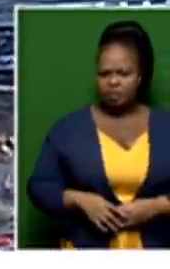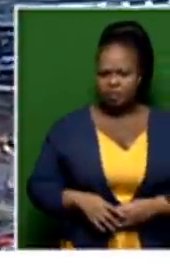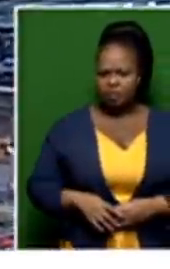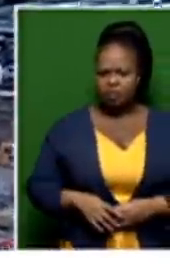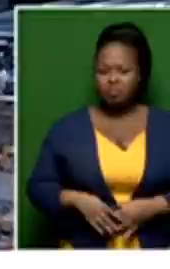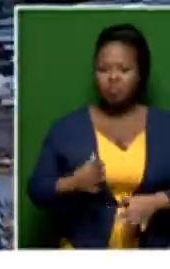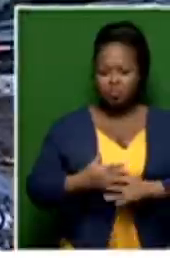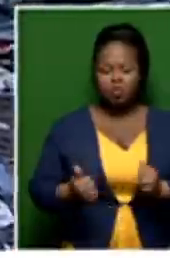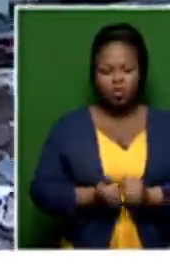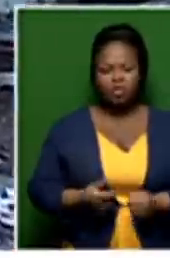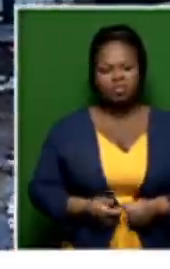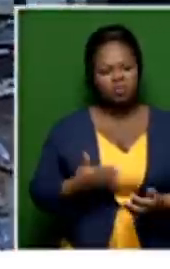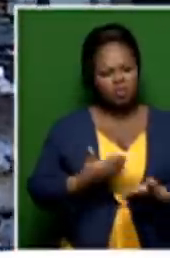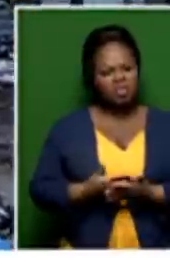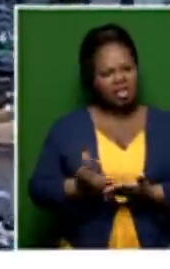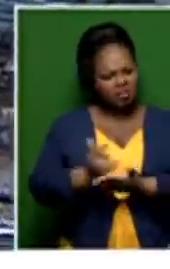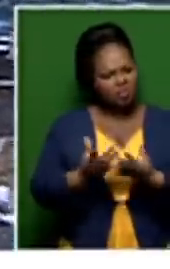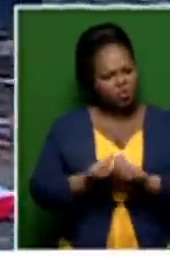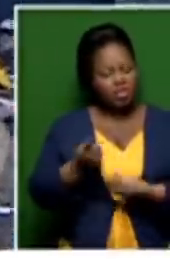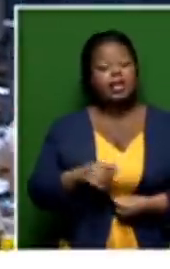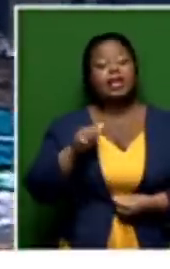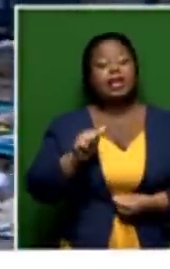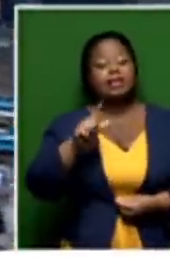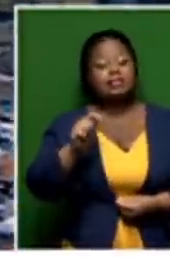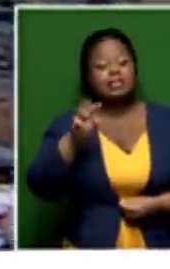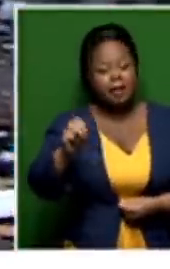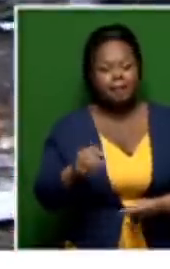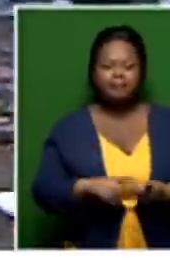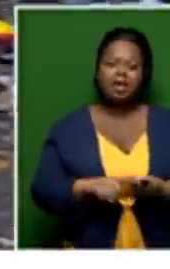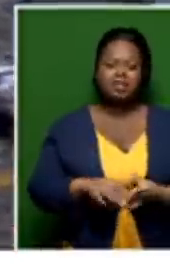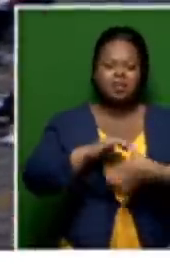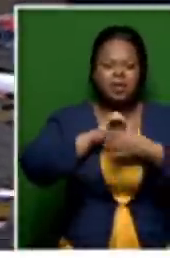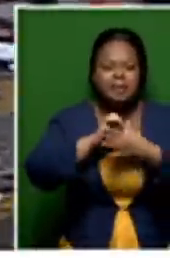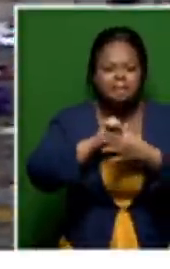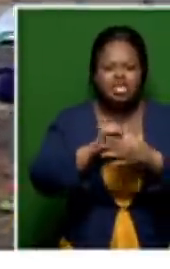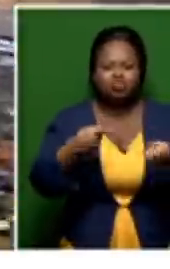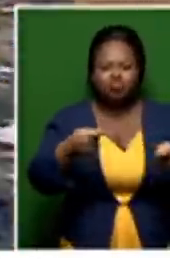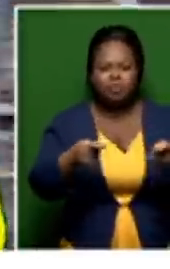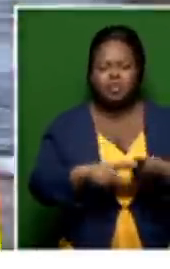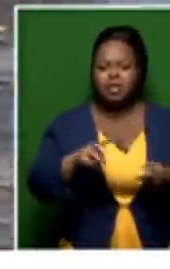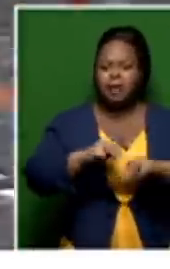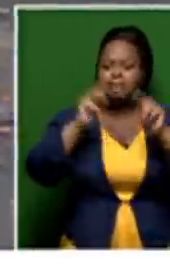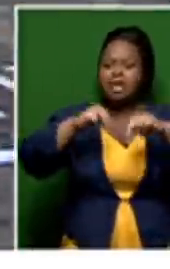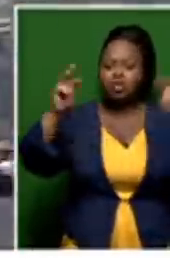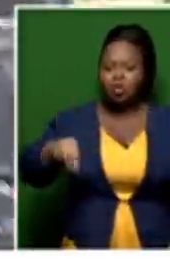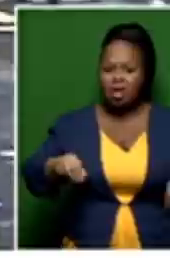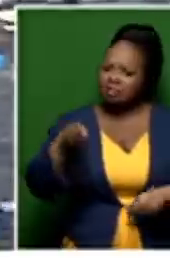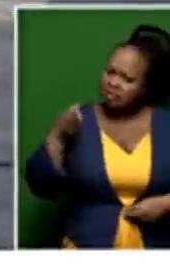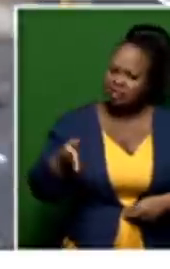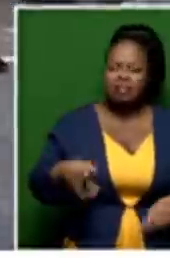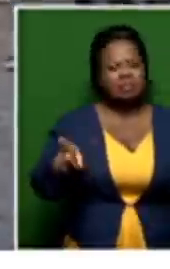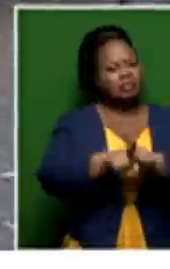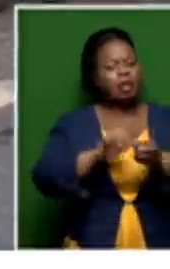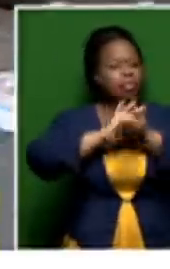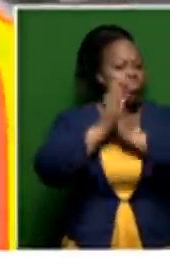colleague so that we could speak to some of those ATMs, butcheries, the local McDonald's here. That has also